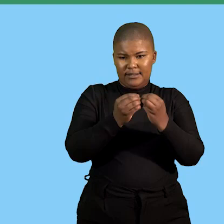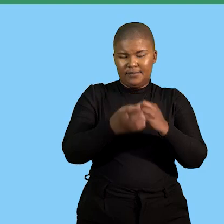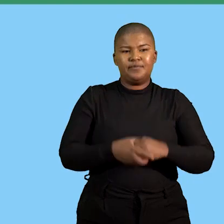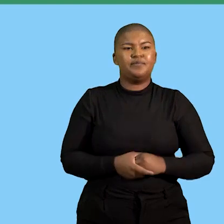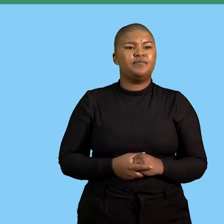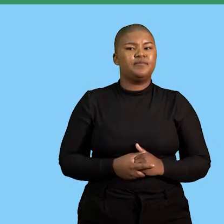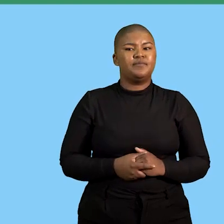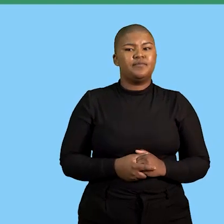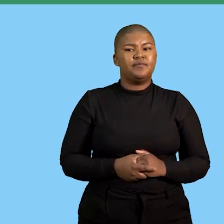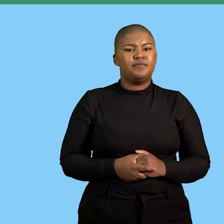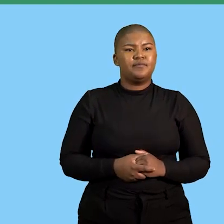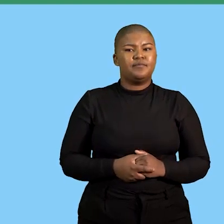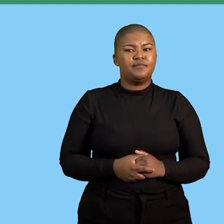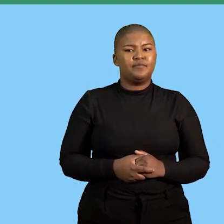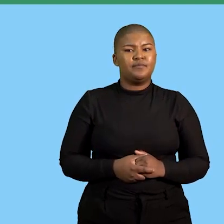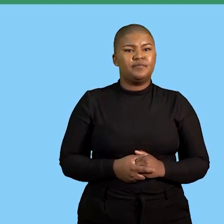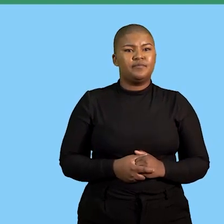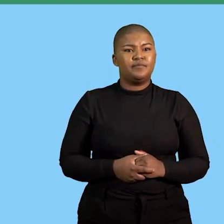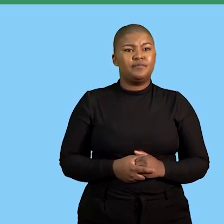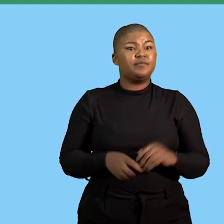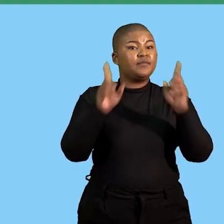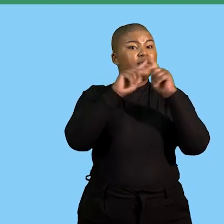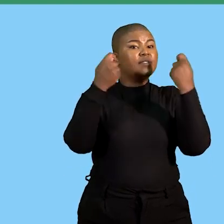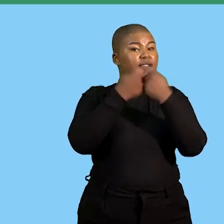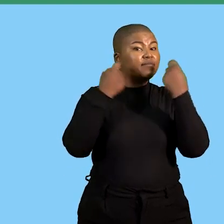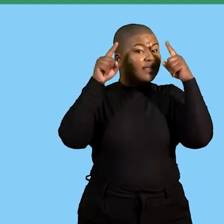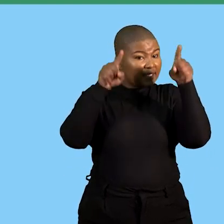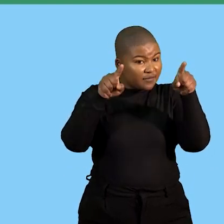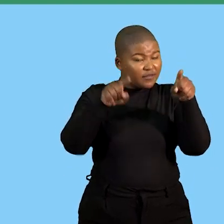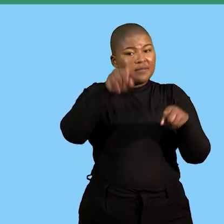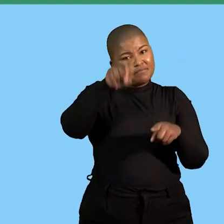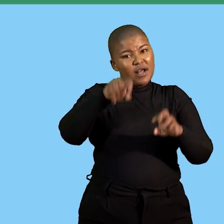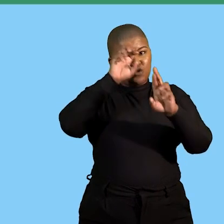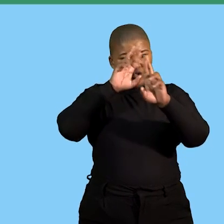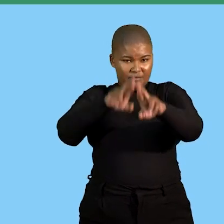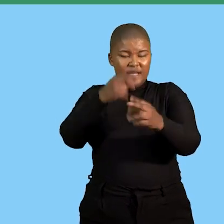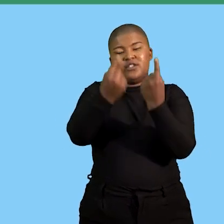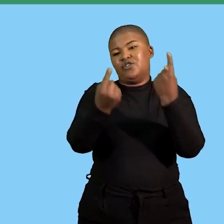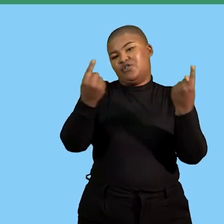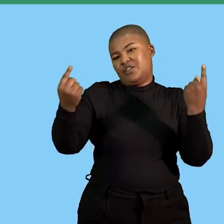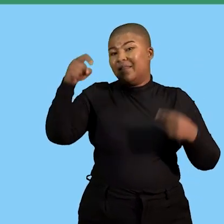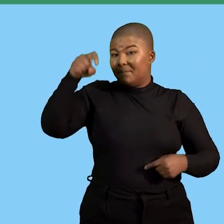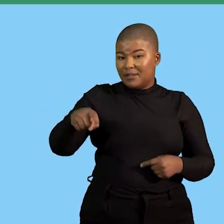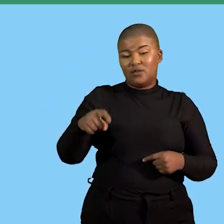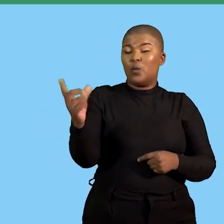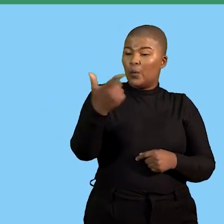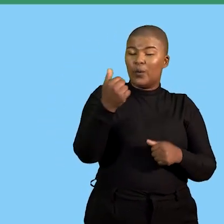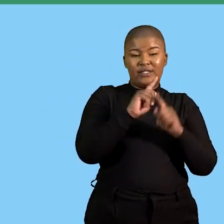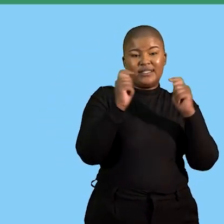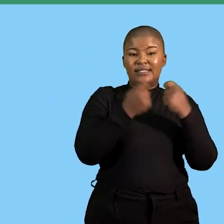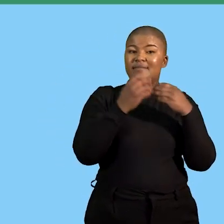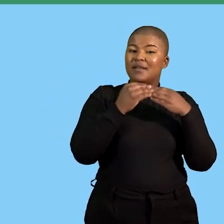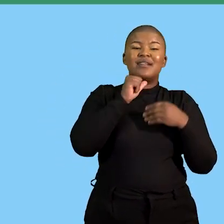So hence we say now, in a team that is successful, team members should show respect towards other